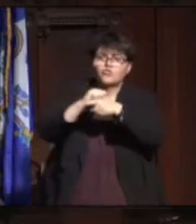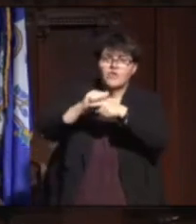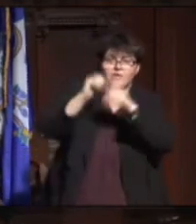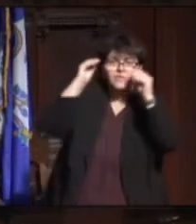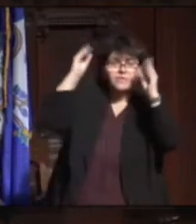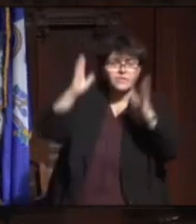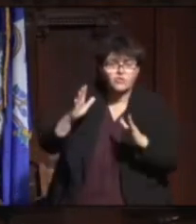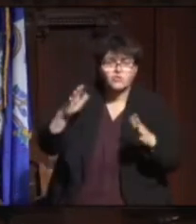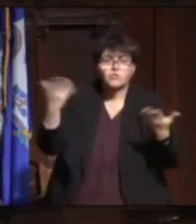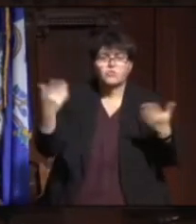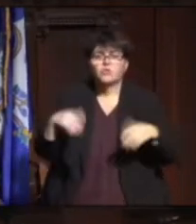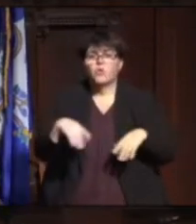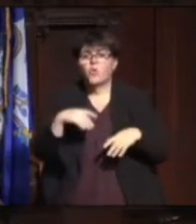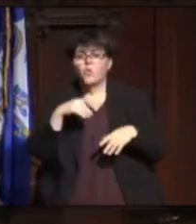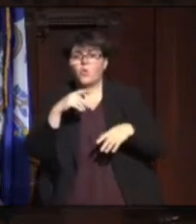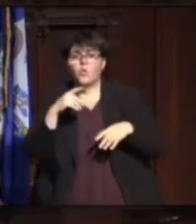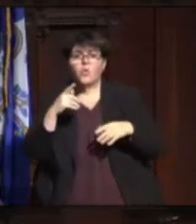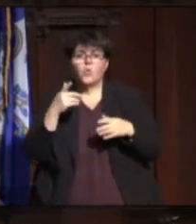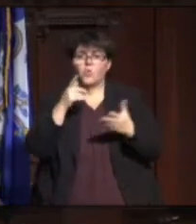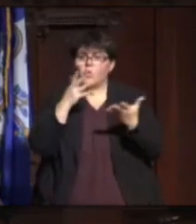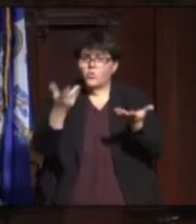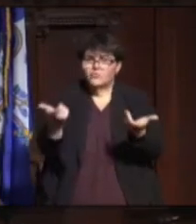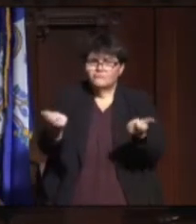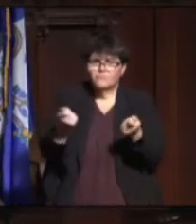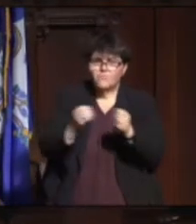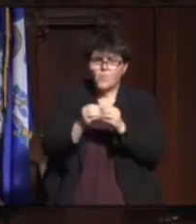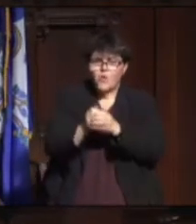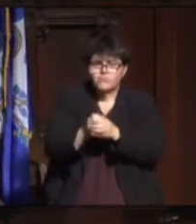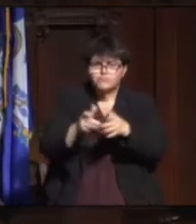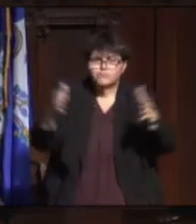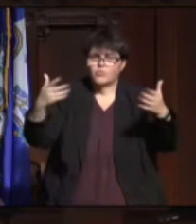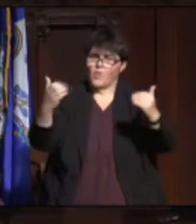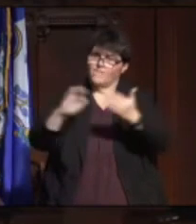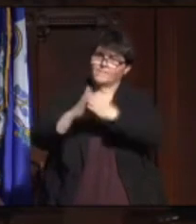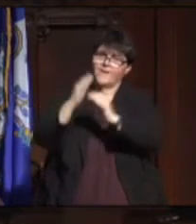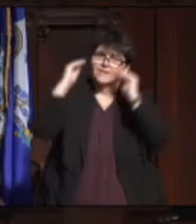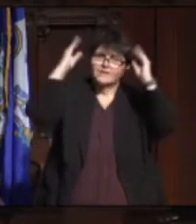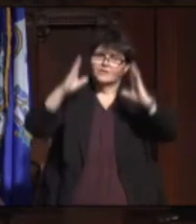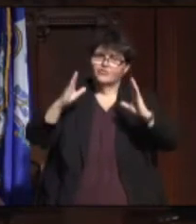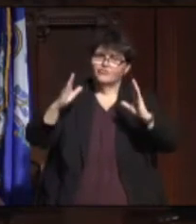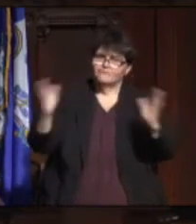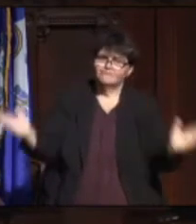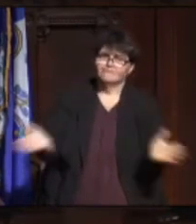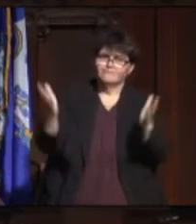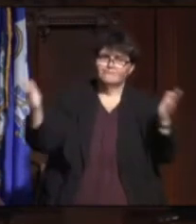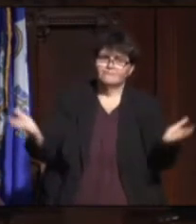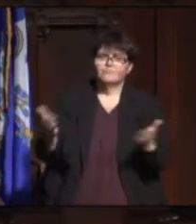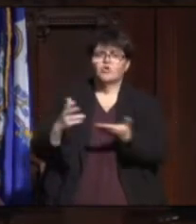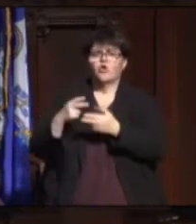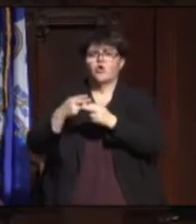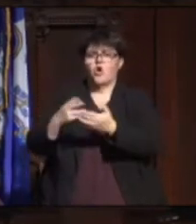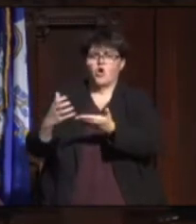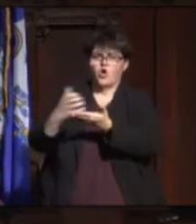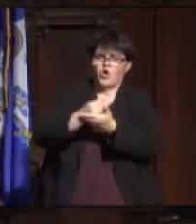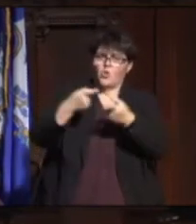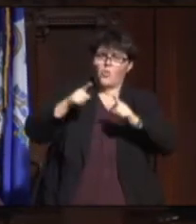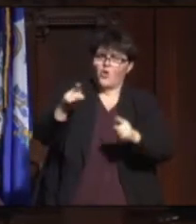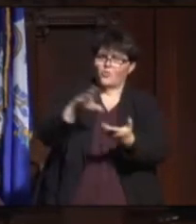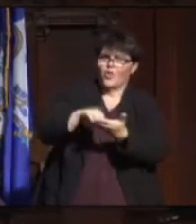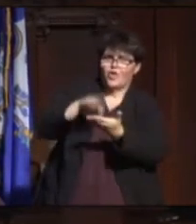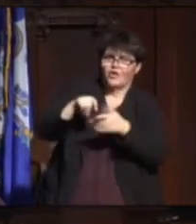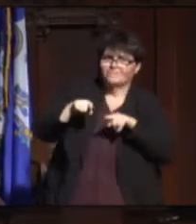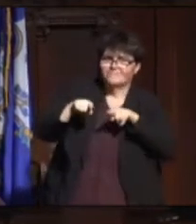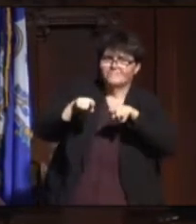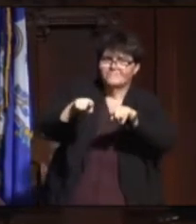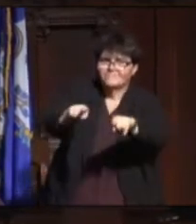next generation of teachers. Earn while you learn and earn while you teach. And